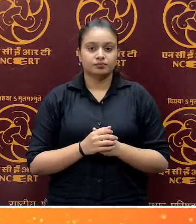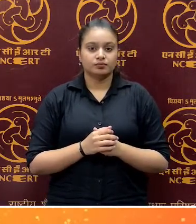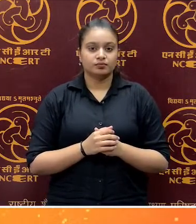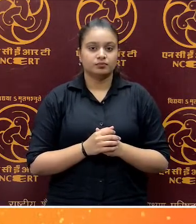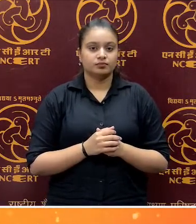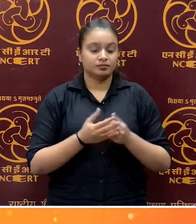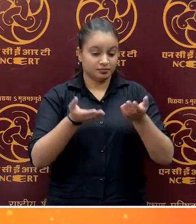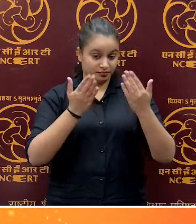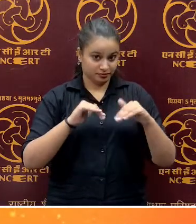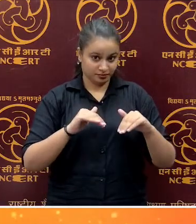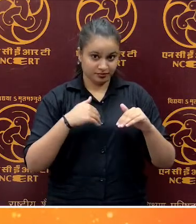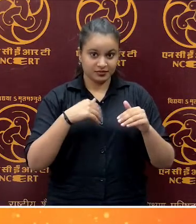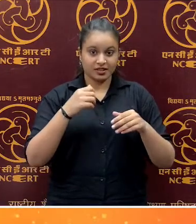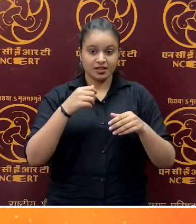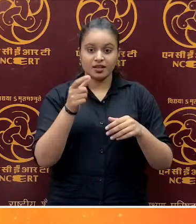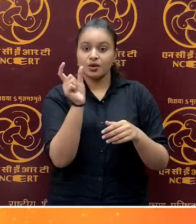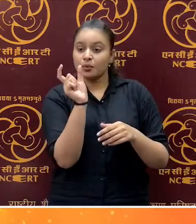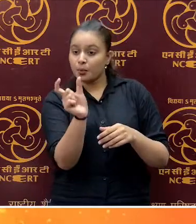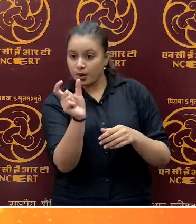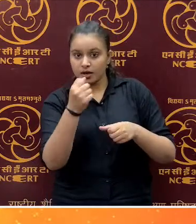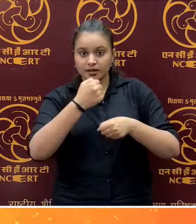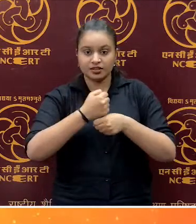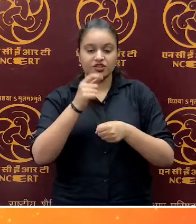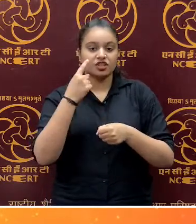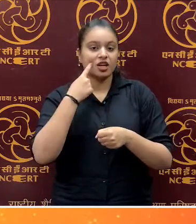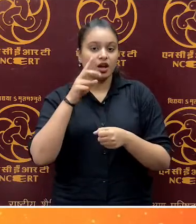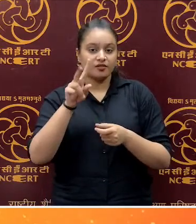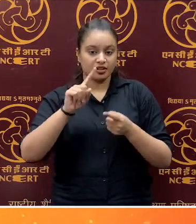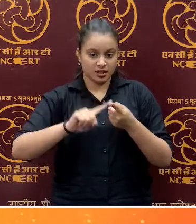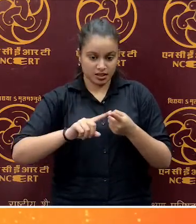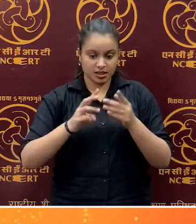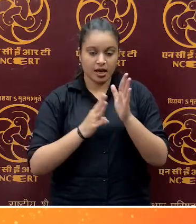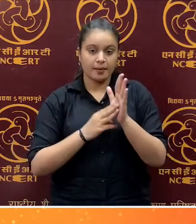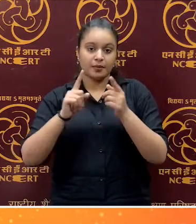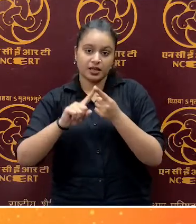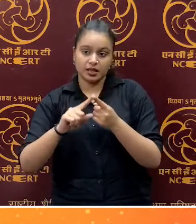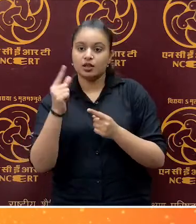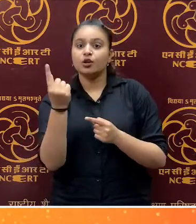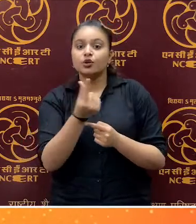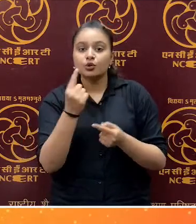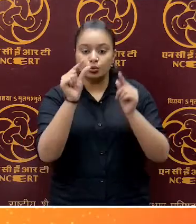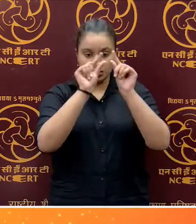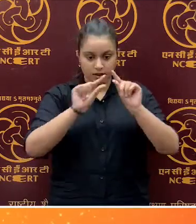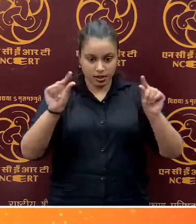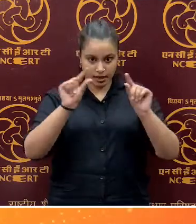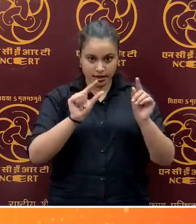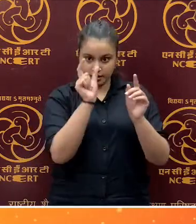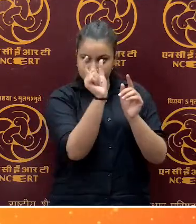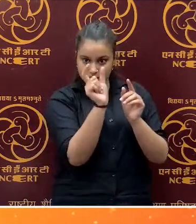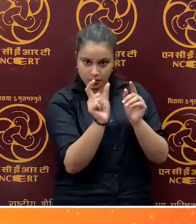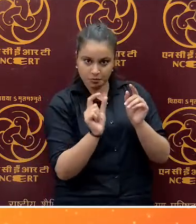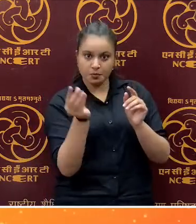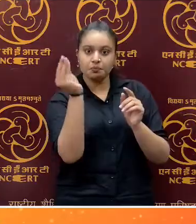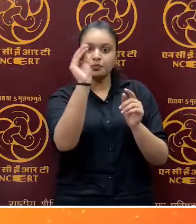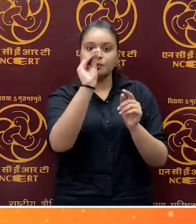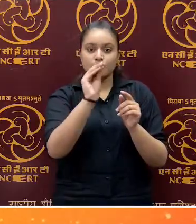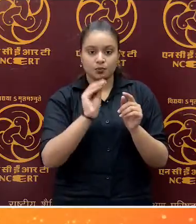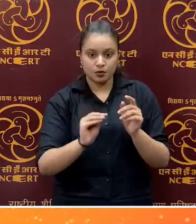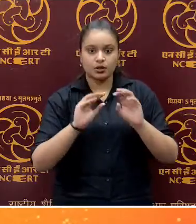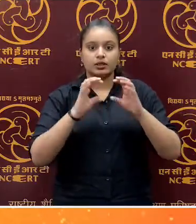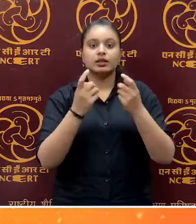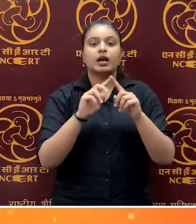me water? Asked the cow. Wonderful, great. Thank you. So, dear viewers, this activity is for class 2